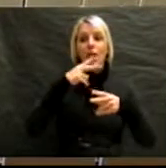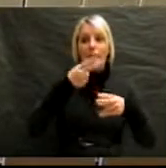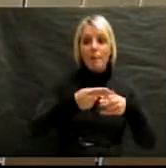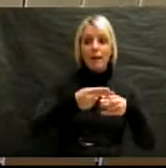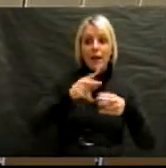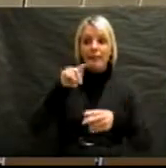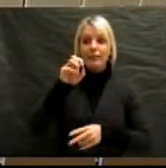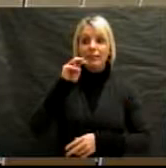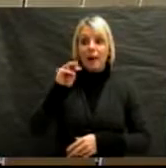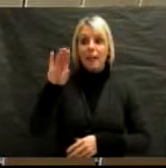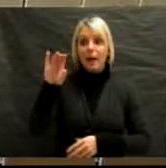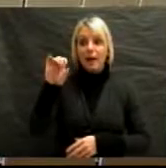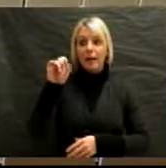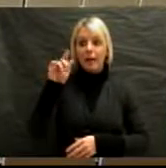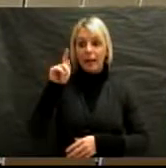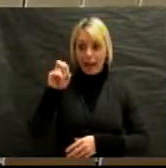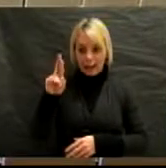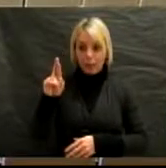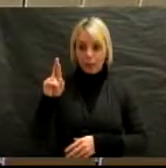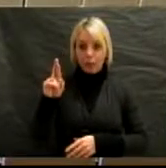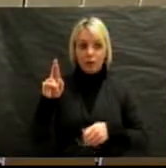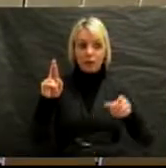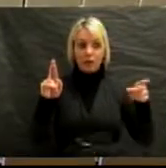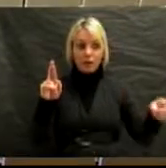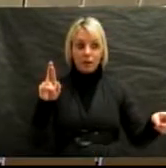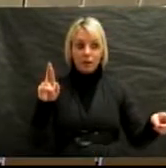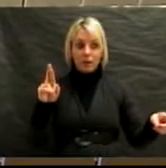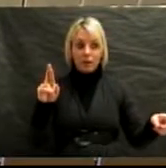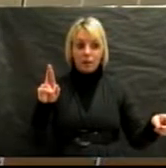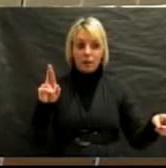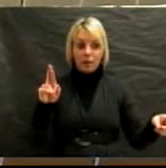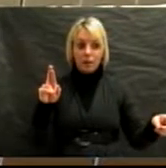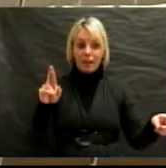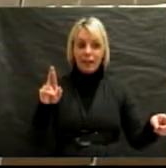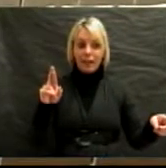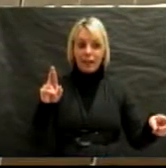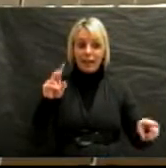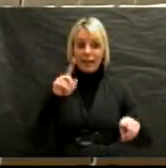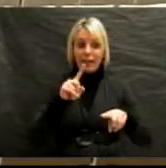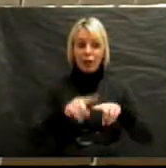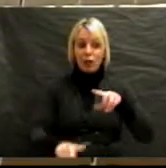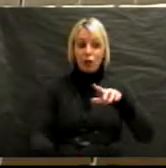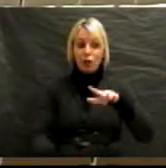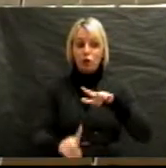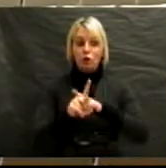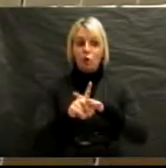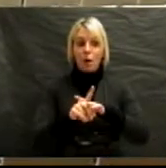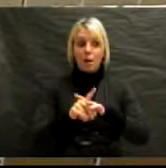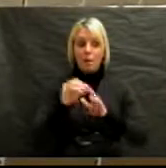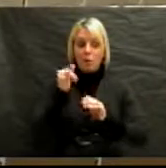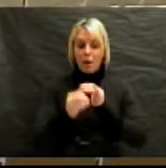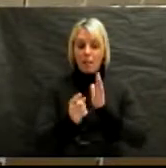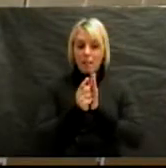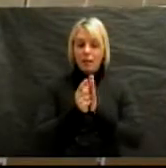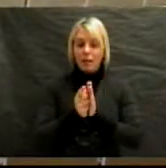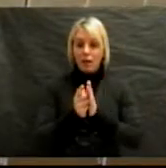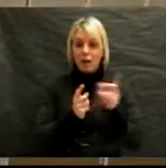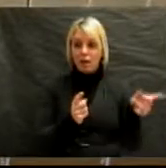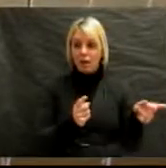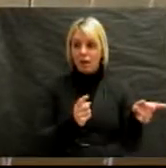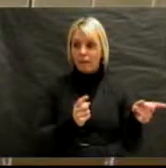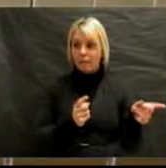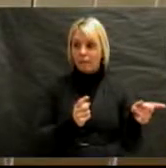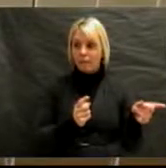Tom did indicate, if you'll recall at the last meeting, that he had an interest in continuing to serve in that capacity. So, Mr. Chair, I'd like to again